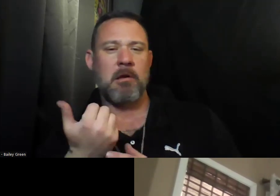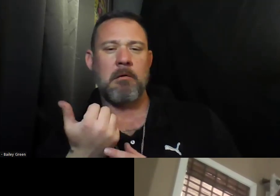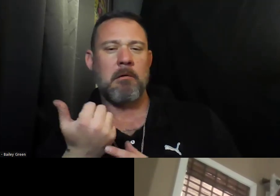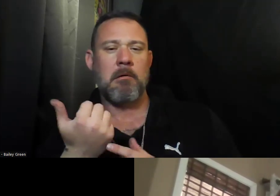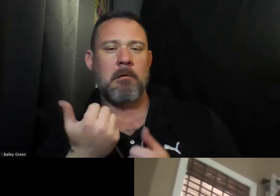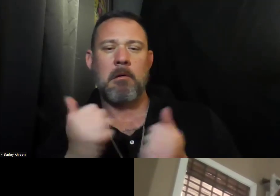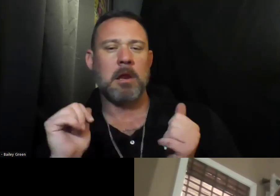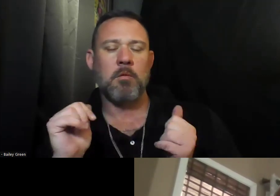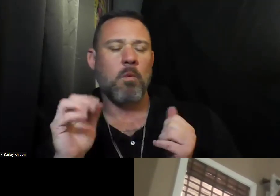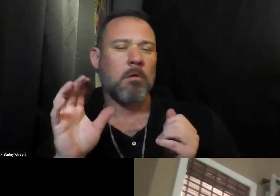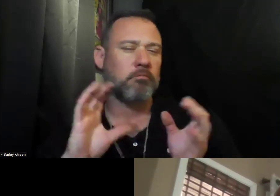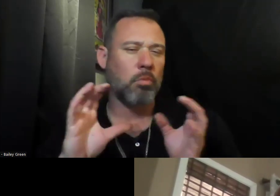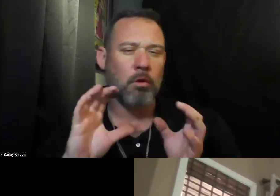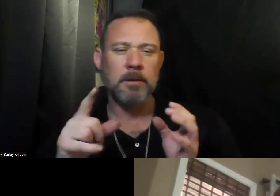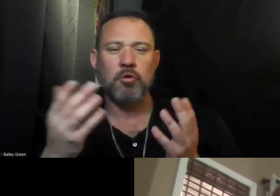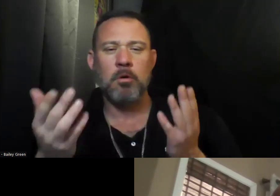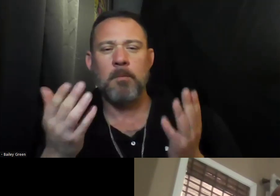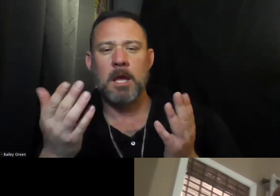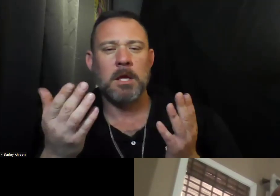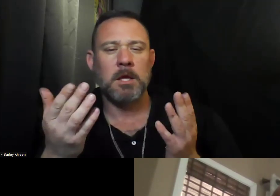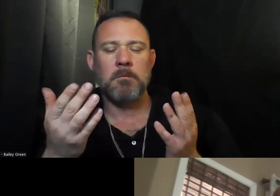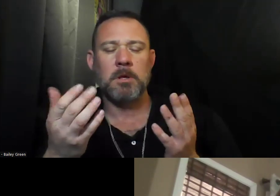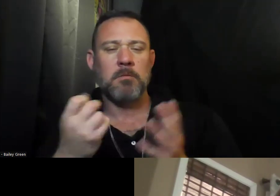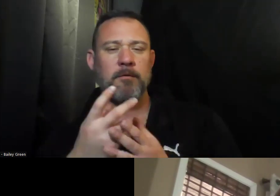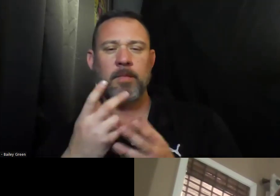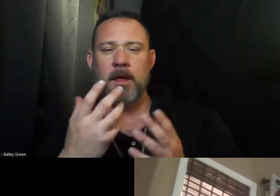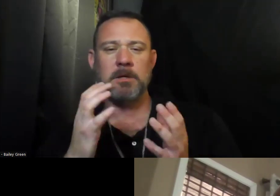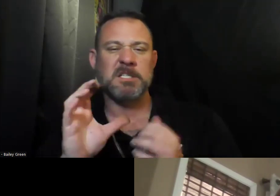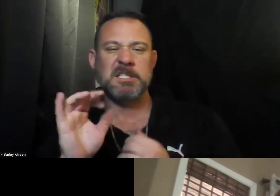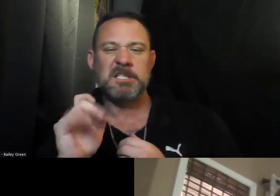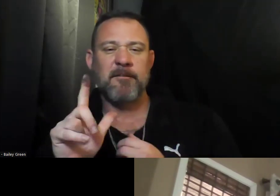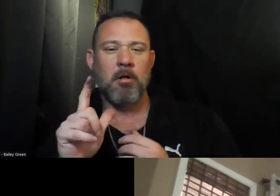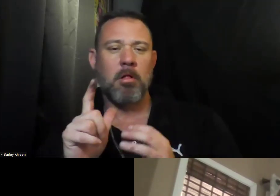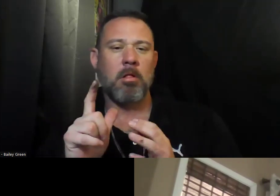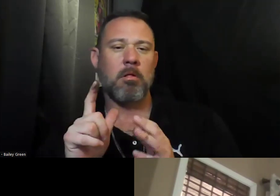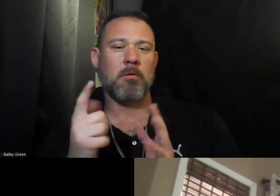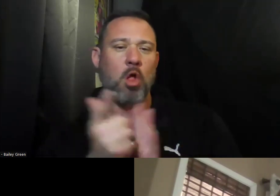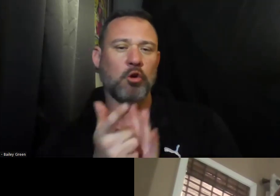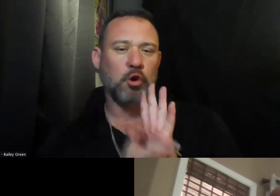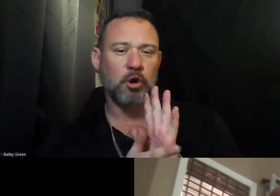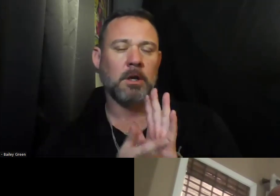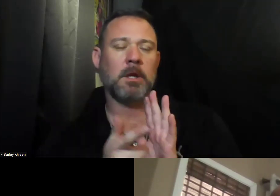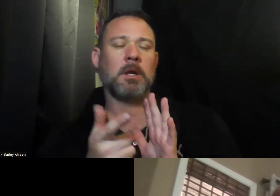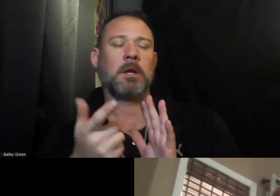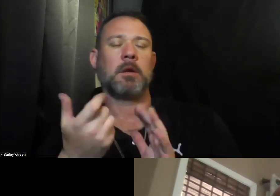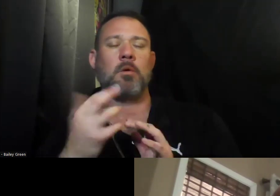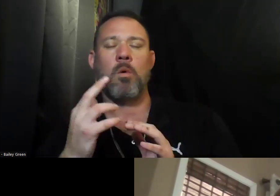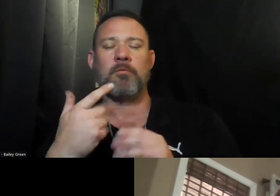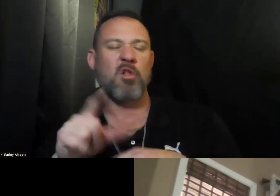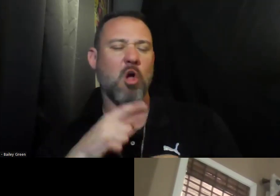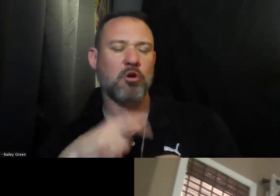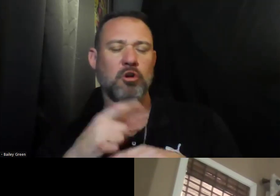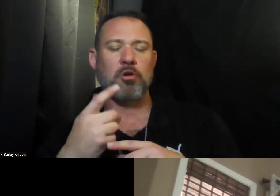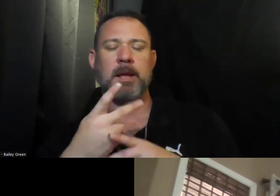anybody looking into maybe enabling civil attorneys, especially with long-term care or places that are operating